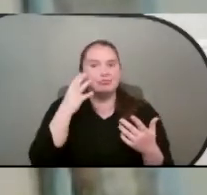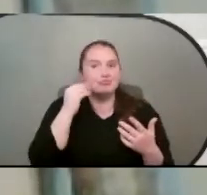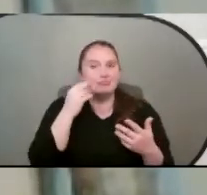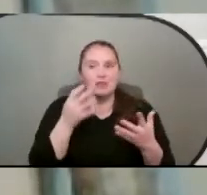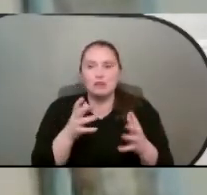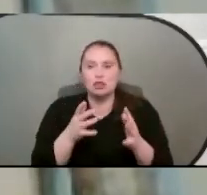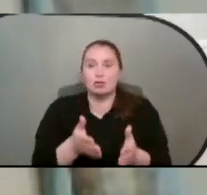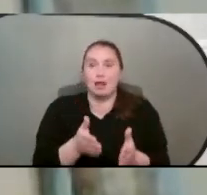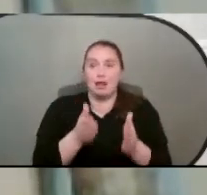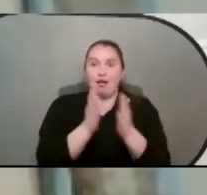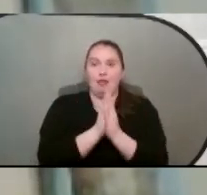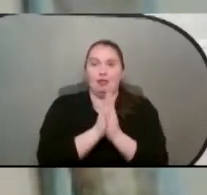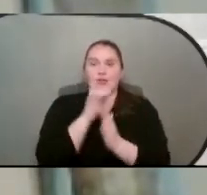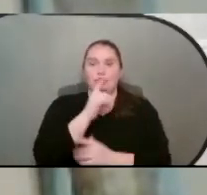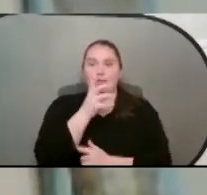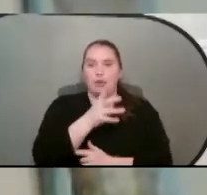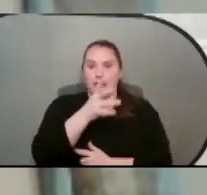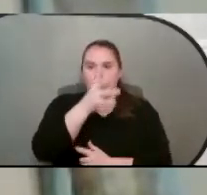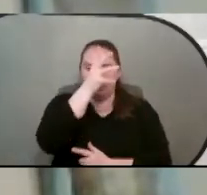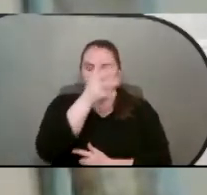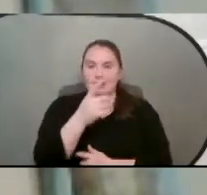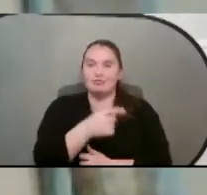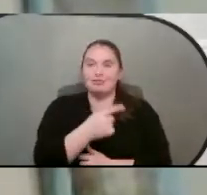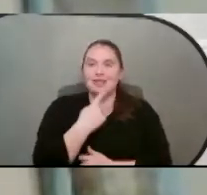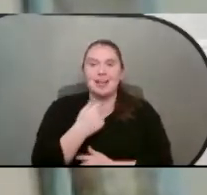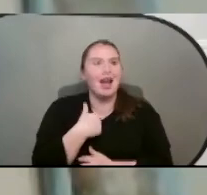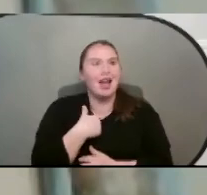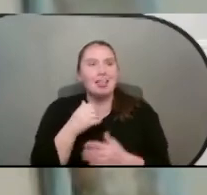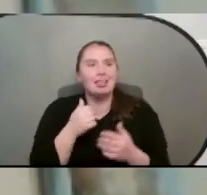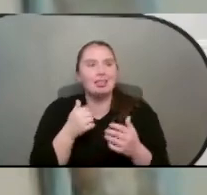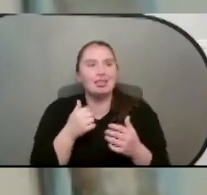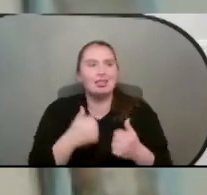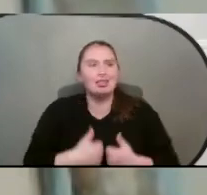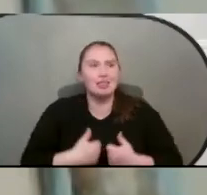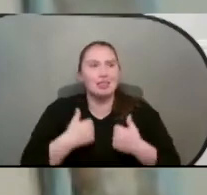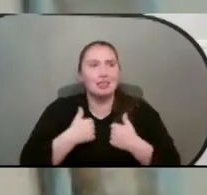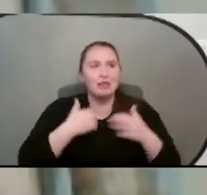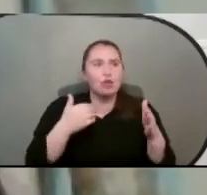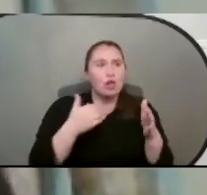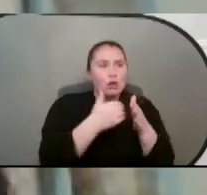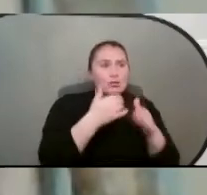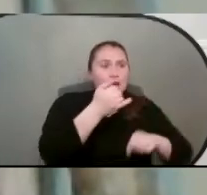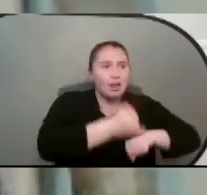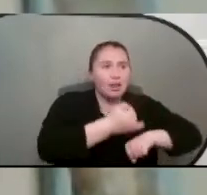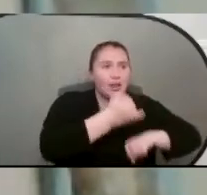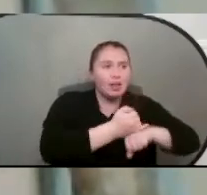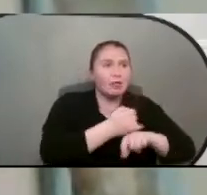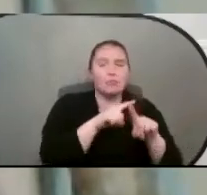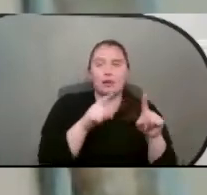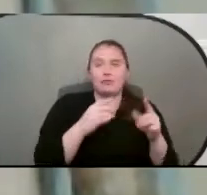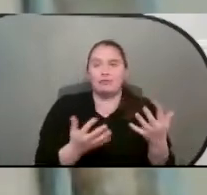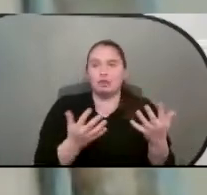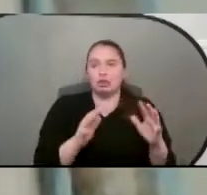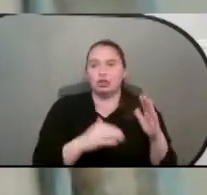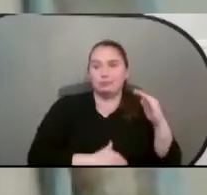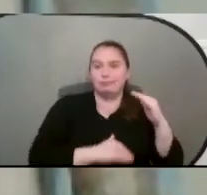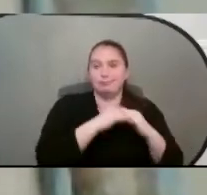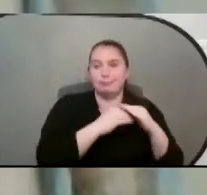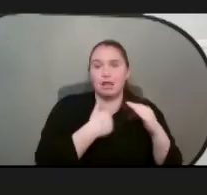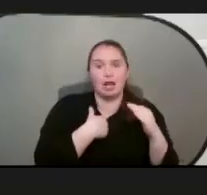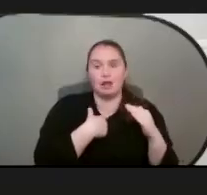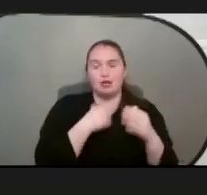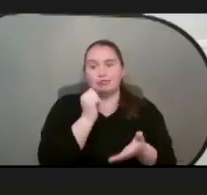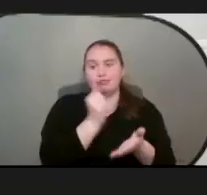parents that live, like they say, I live down the street, can't you, but because we're a capacity, I can't approve them.